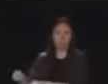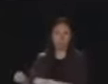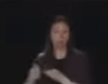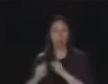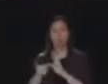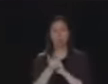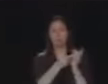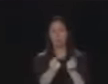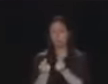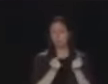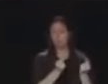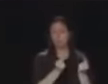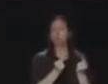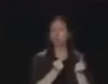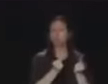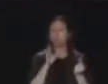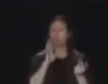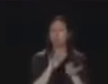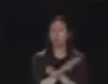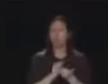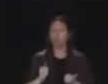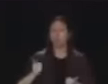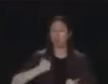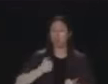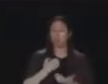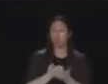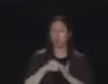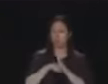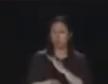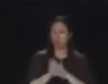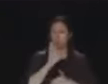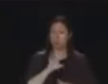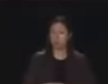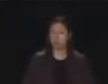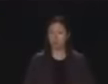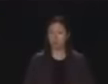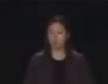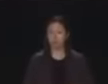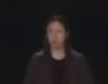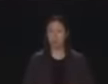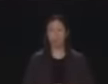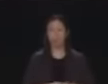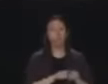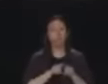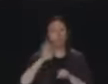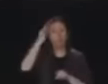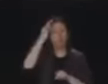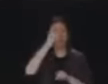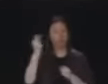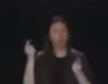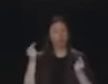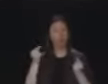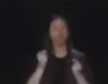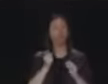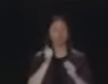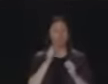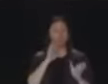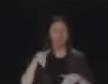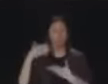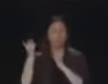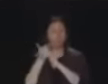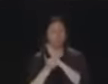activity, which is damaging the Canadian economy. The government will also bring forward legislation to provide these